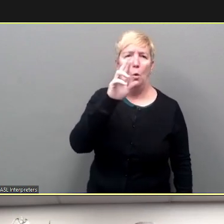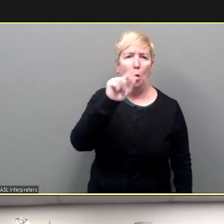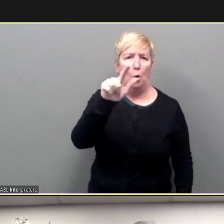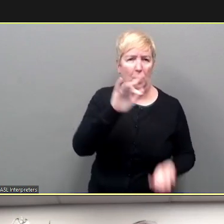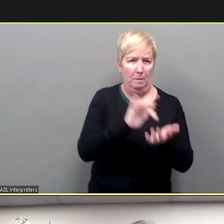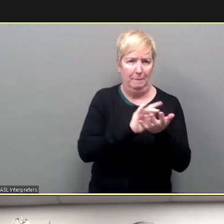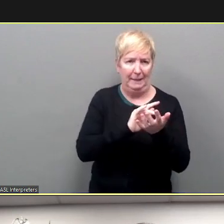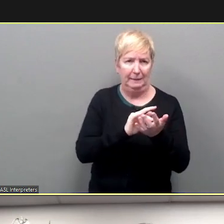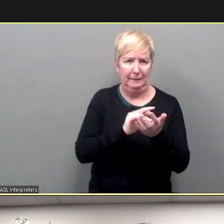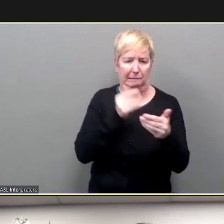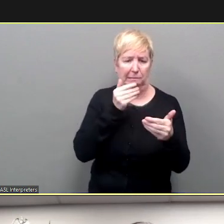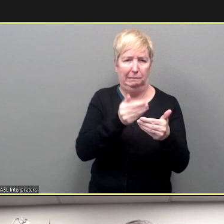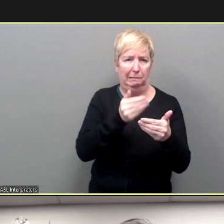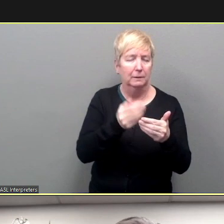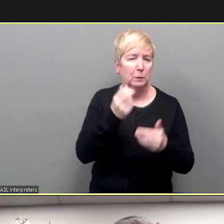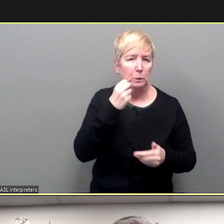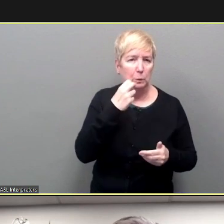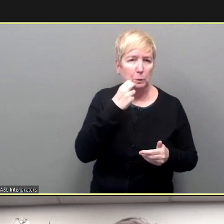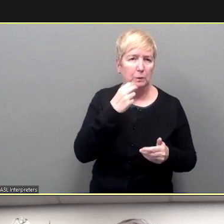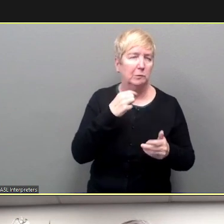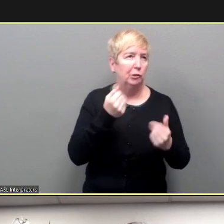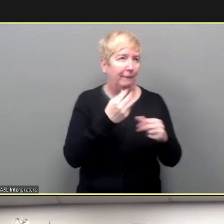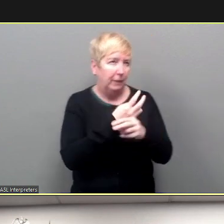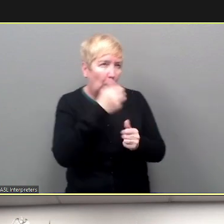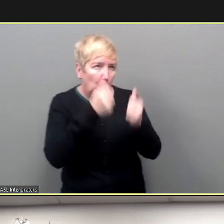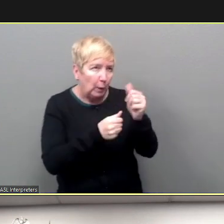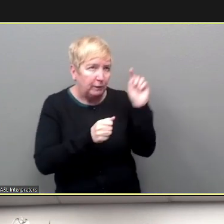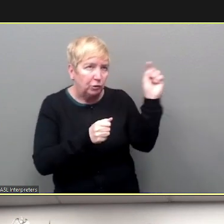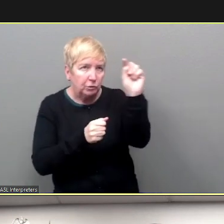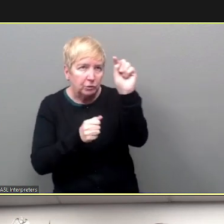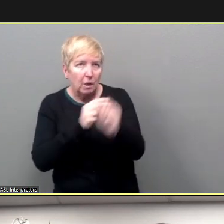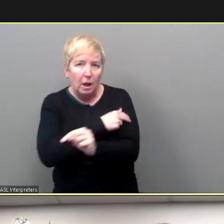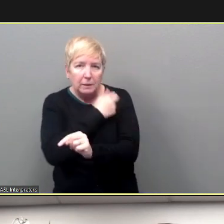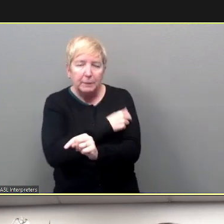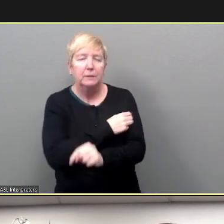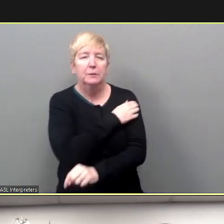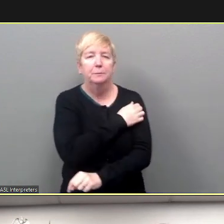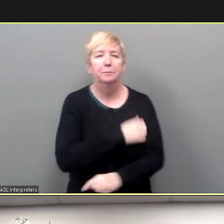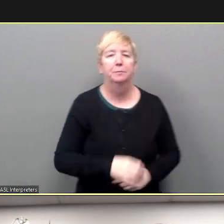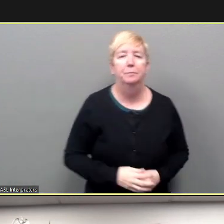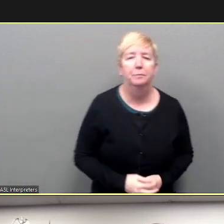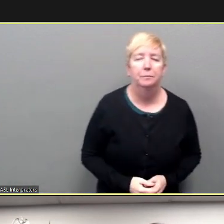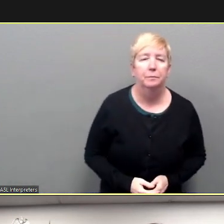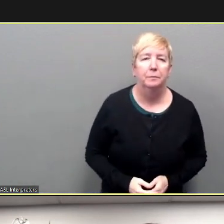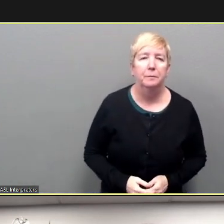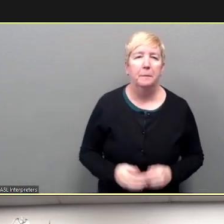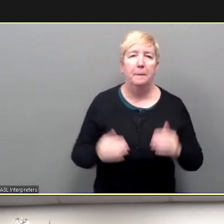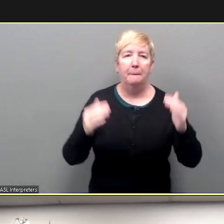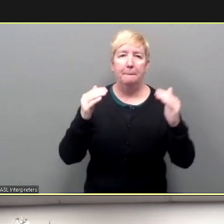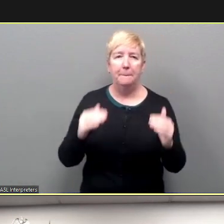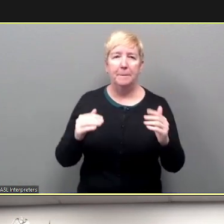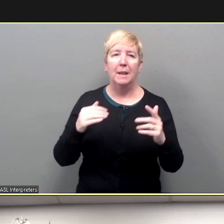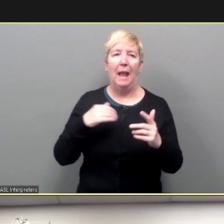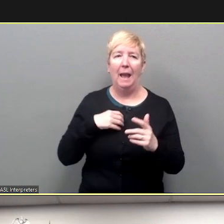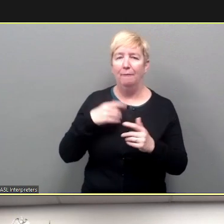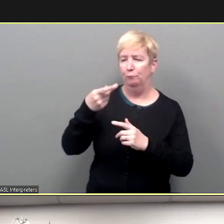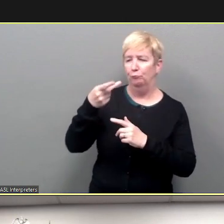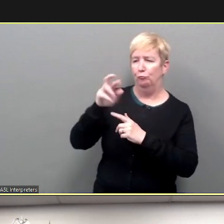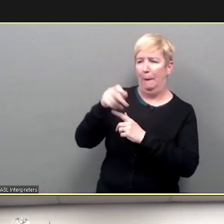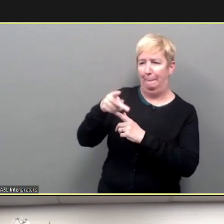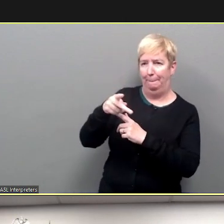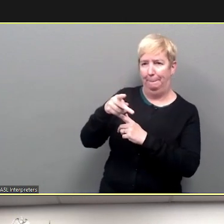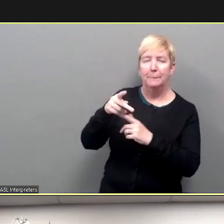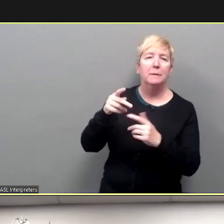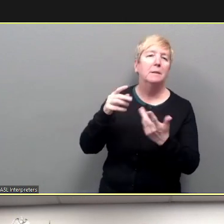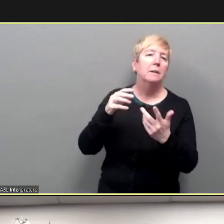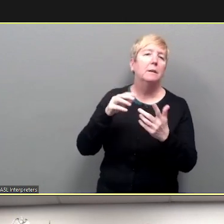we can talk about that in the Q&A. I don't have slides on that today. The PrEP, the preventive program for immunocompromised patients, should be